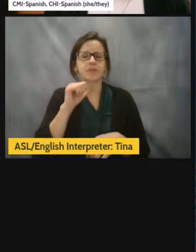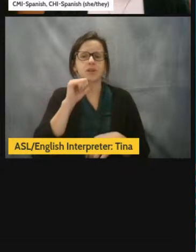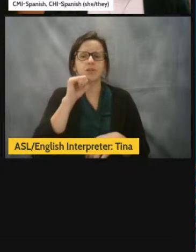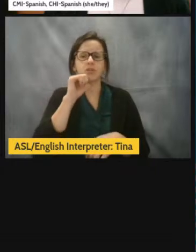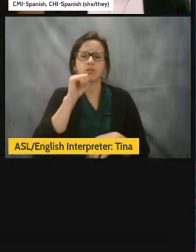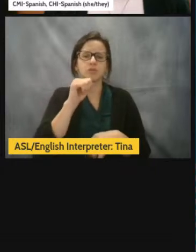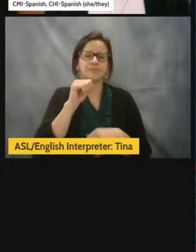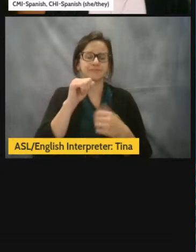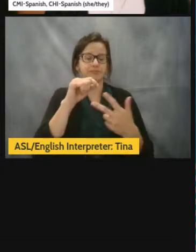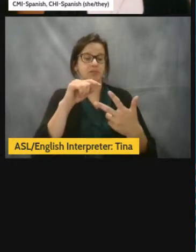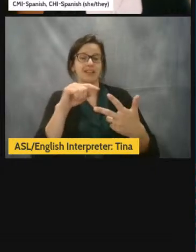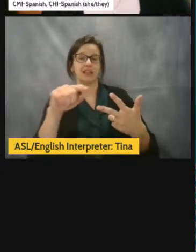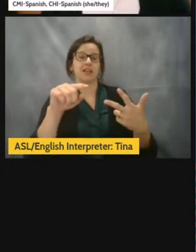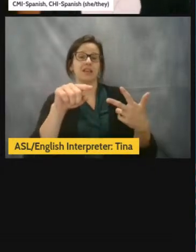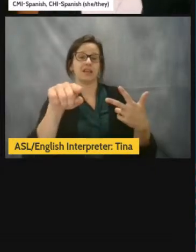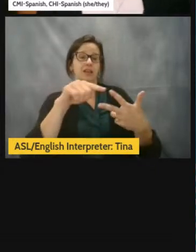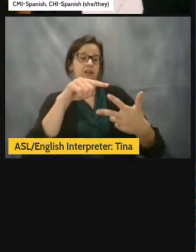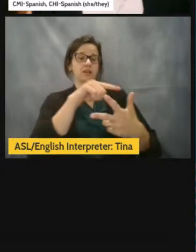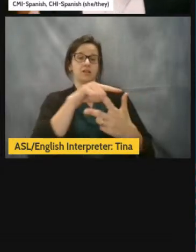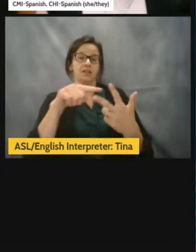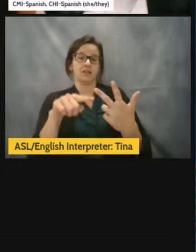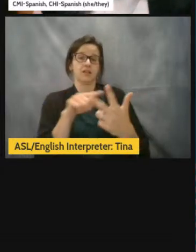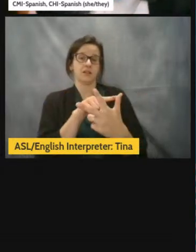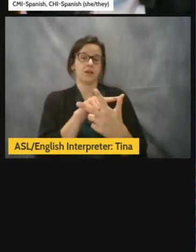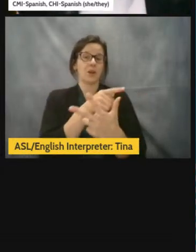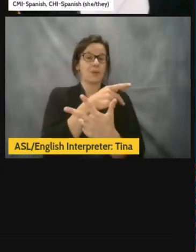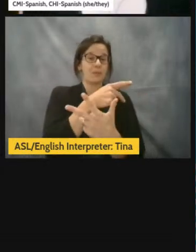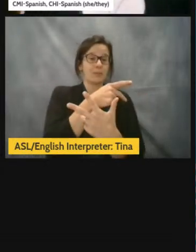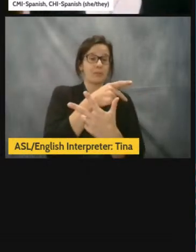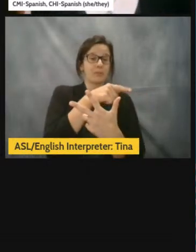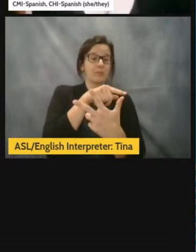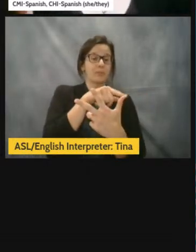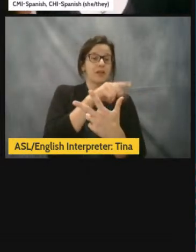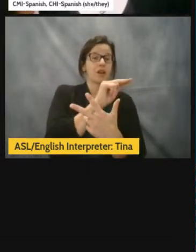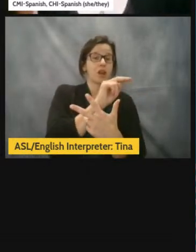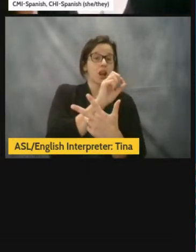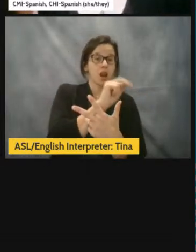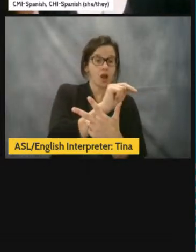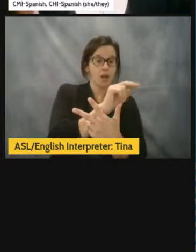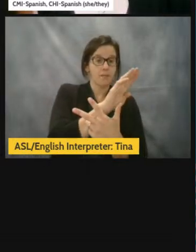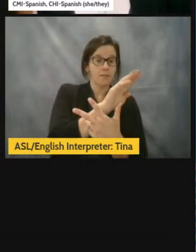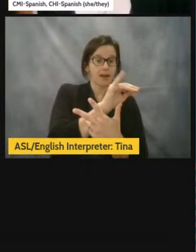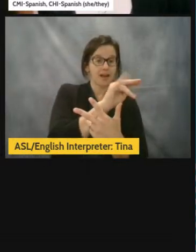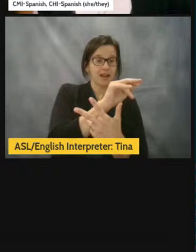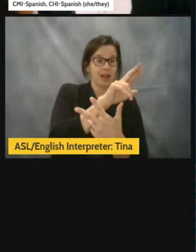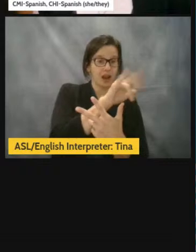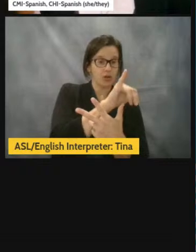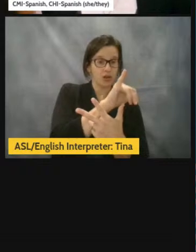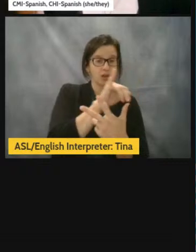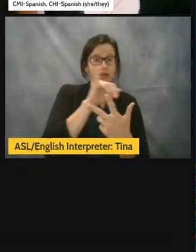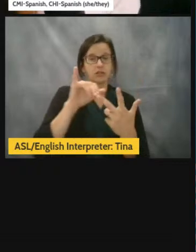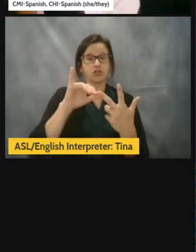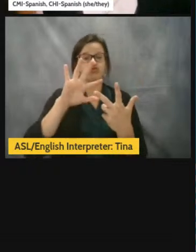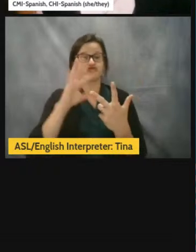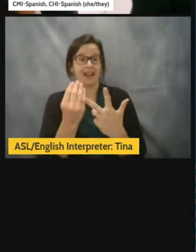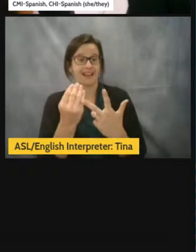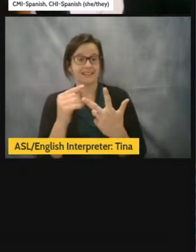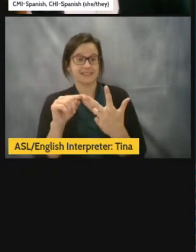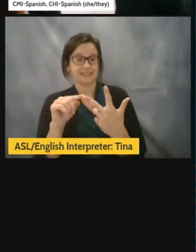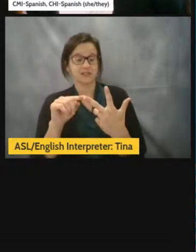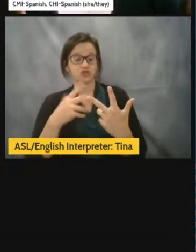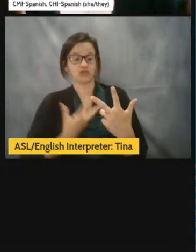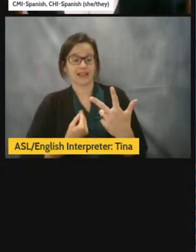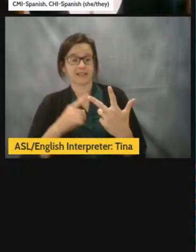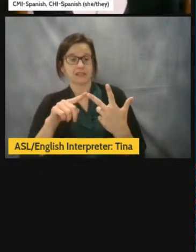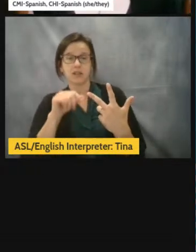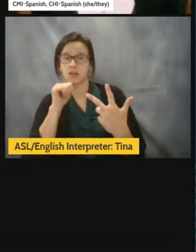wear the trans flag if you're not trans. There are varying opinions on this, but it might be confusing for some people. They might see you with a flag on you